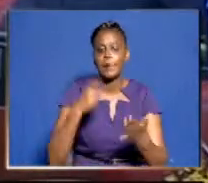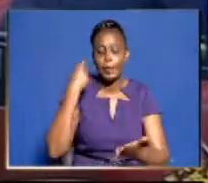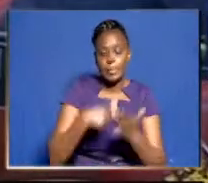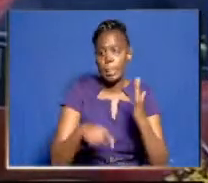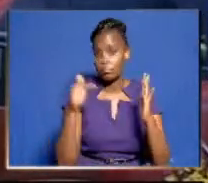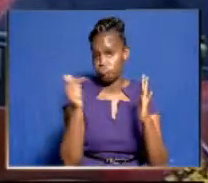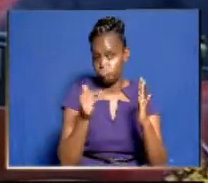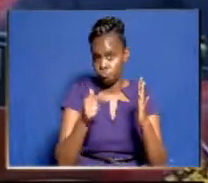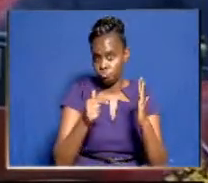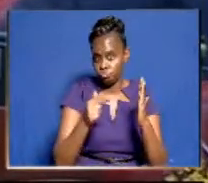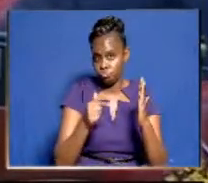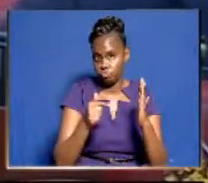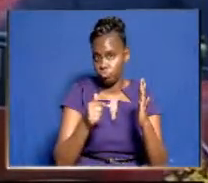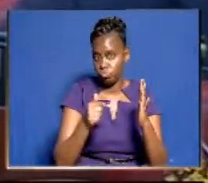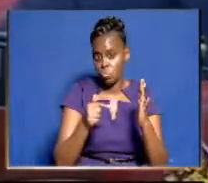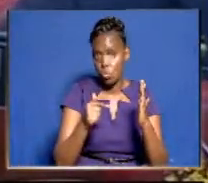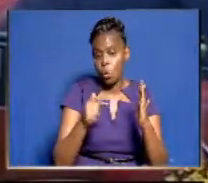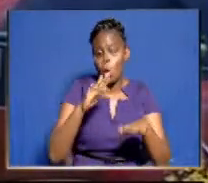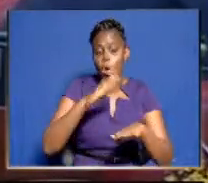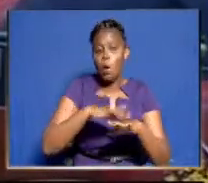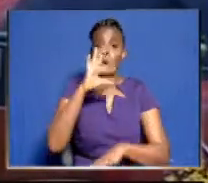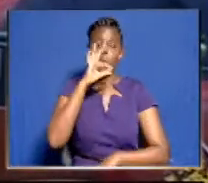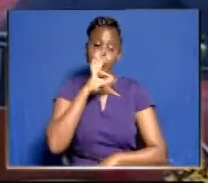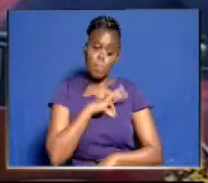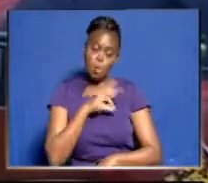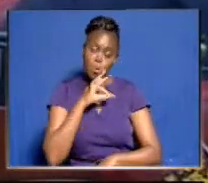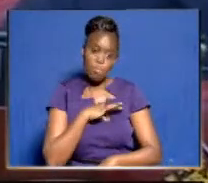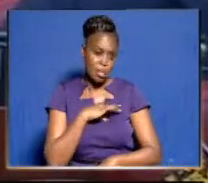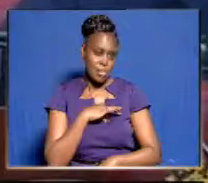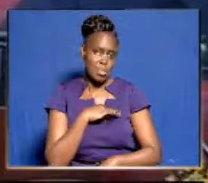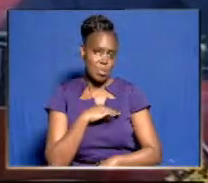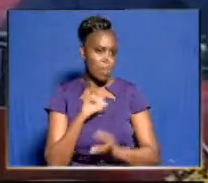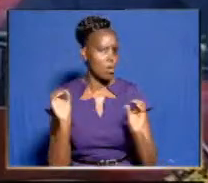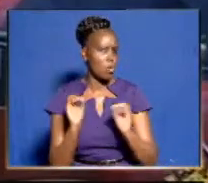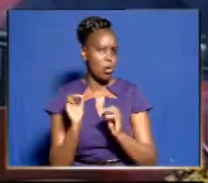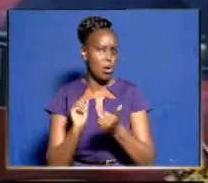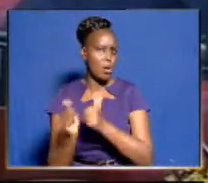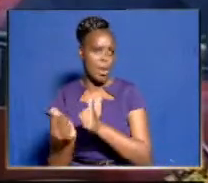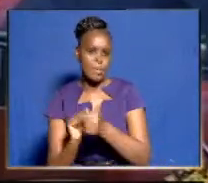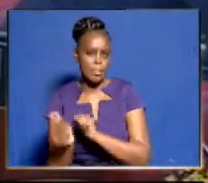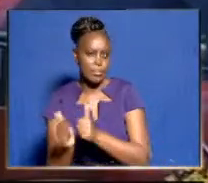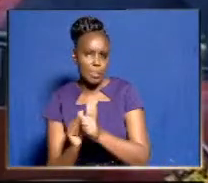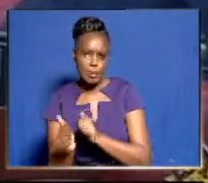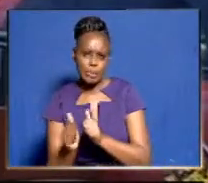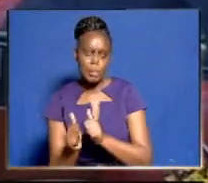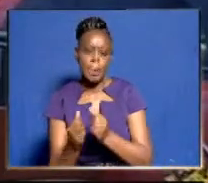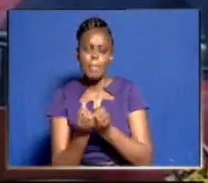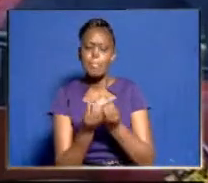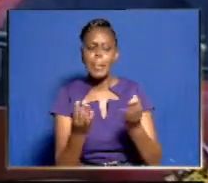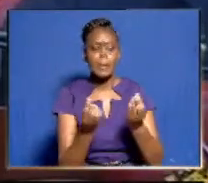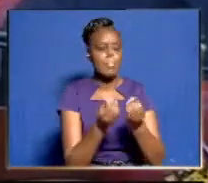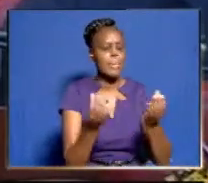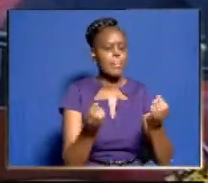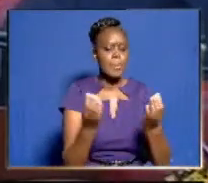be levied on profits, not on activity. Honorable Speaker, there are many